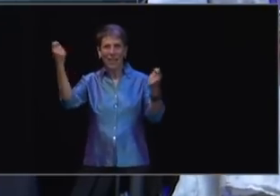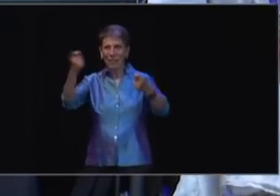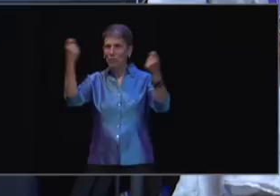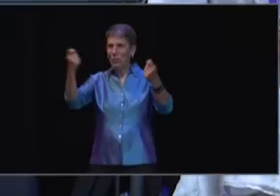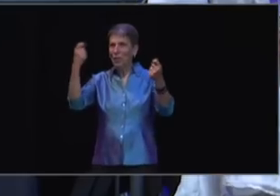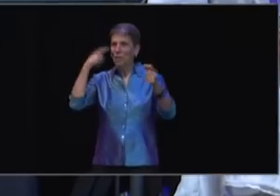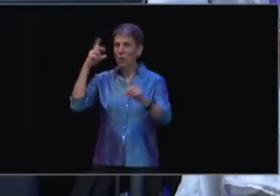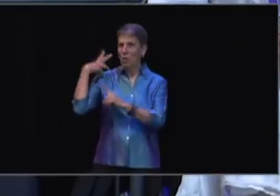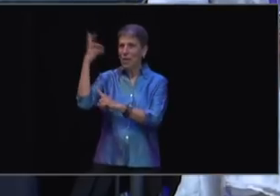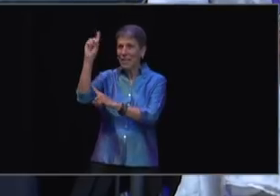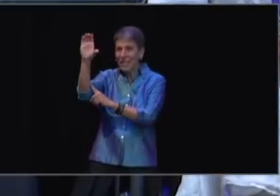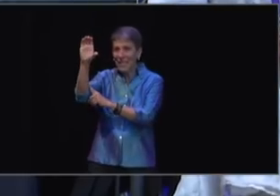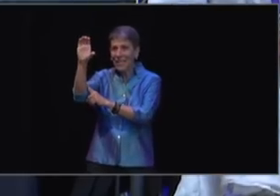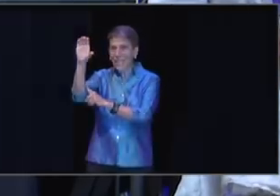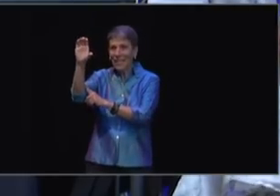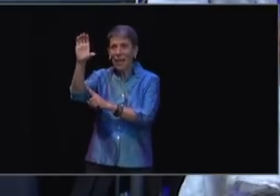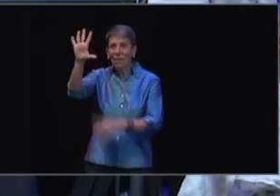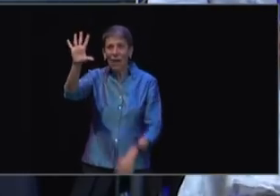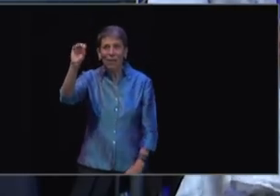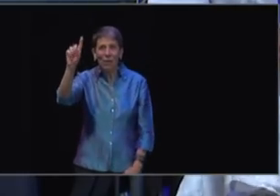DC-based 501c3